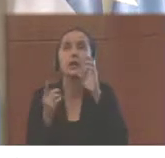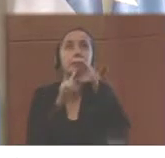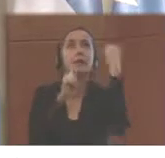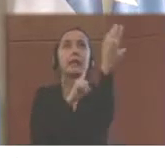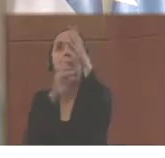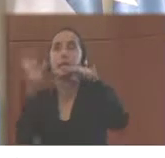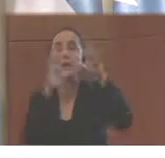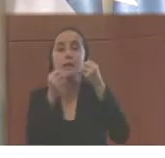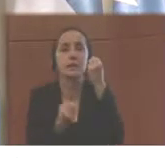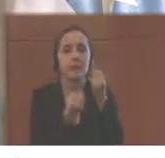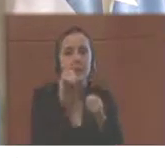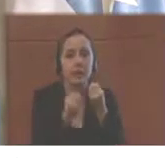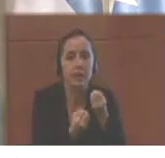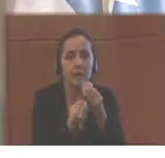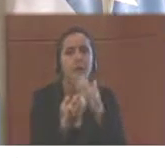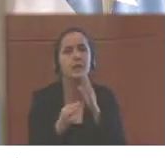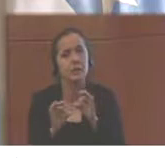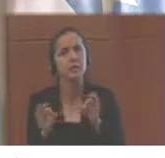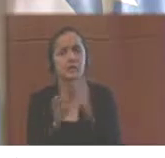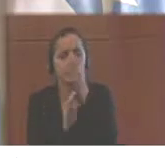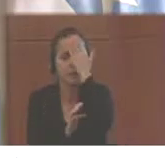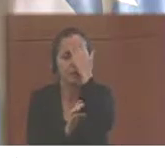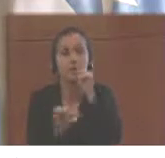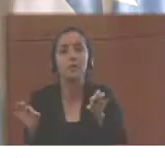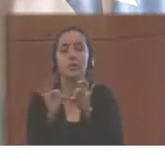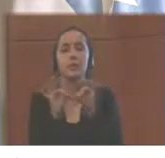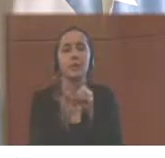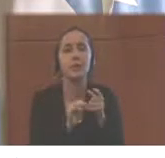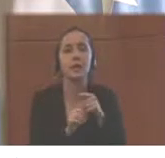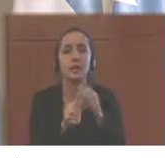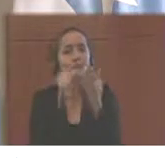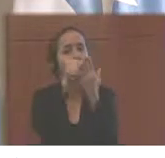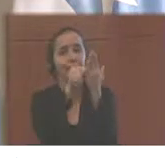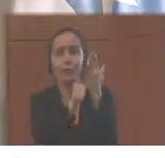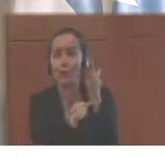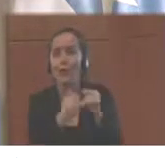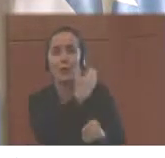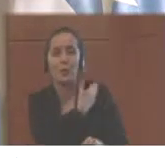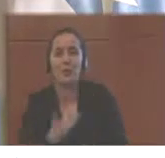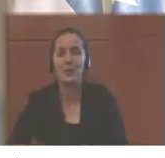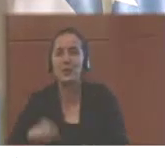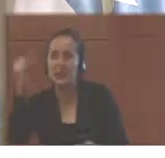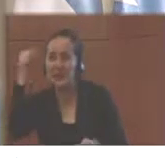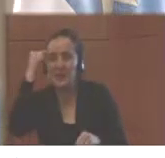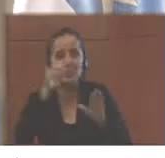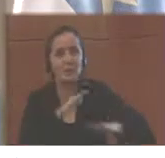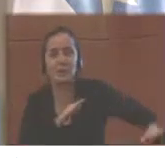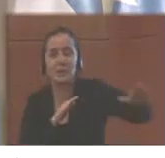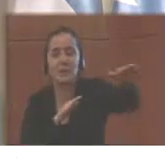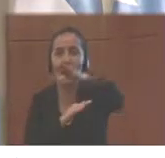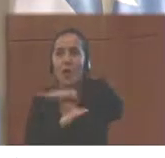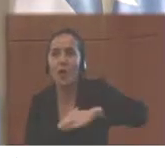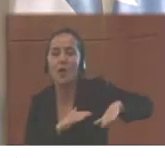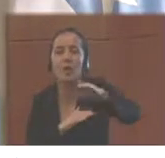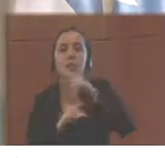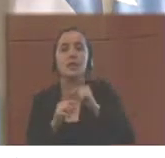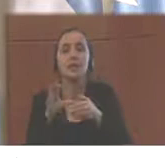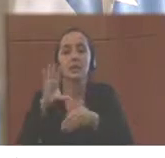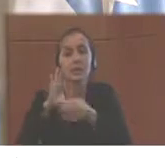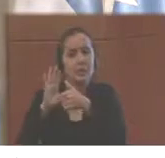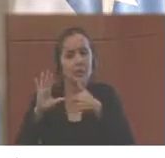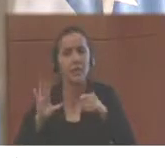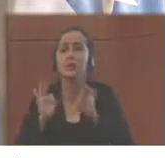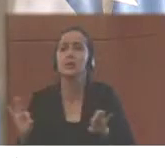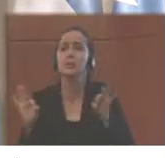climate change and integral management of risk are important and priority issues on the agendas of the